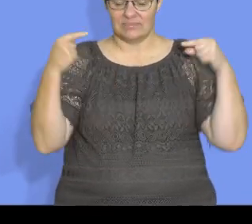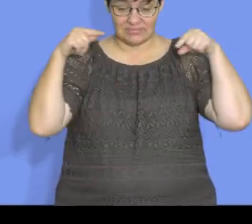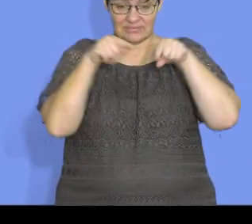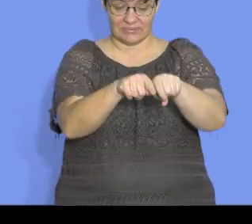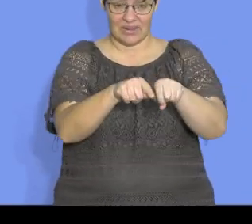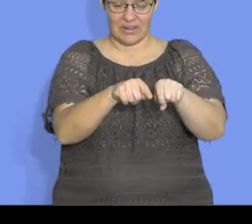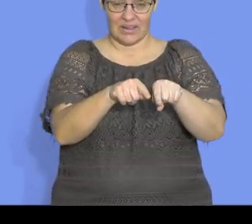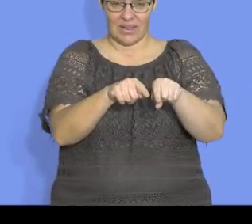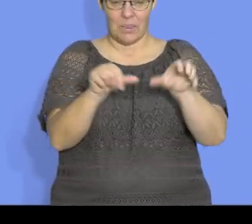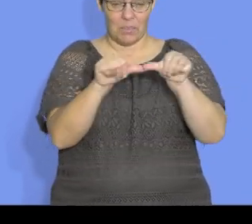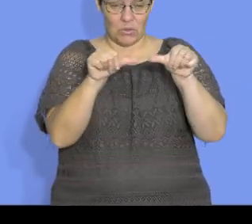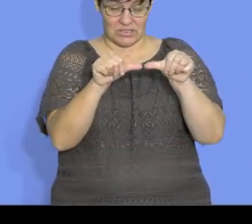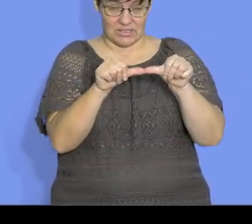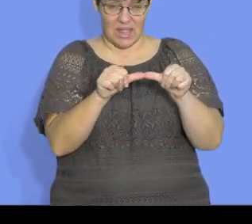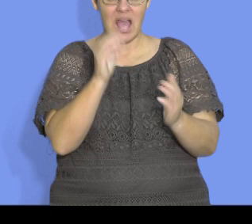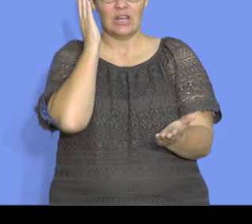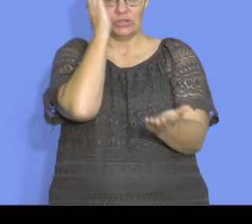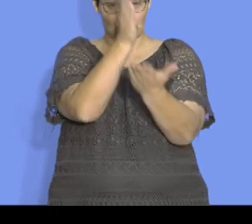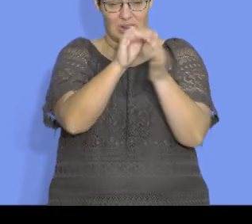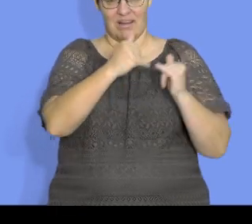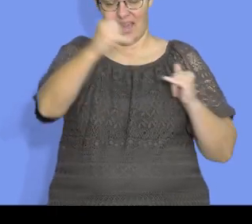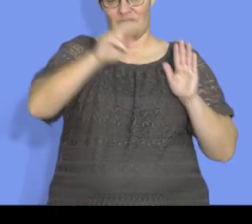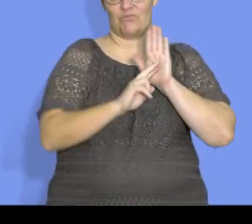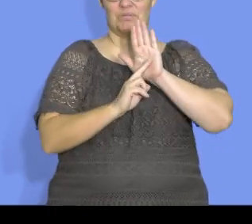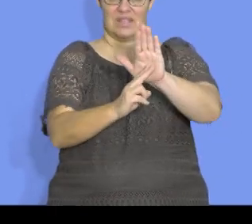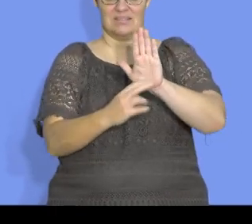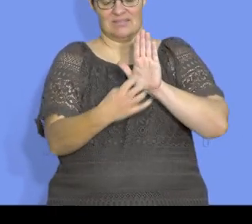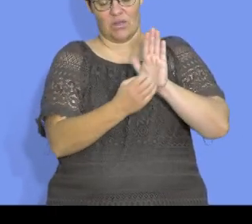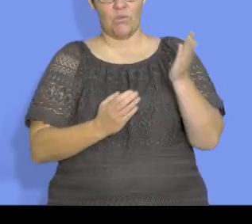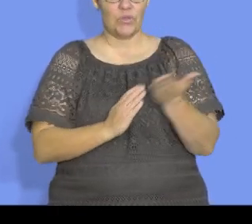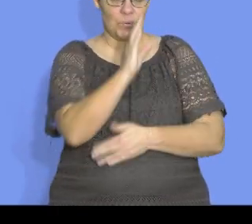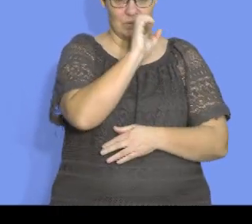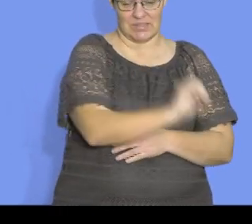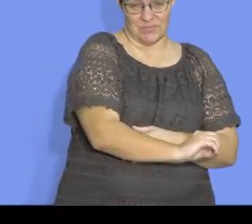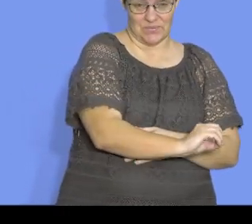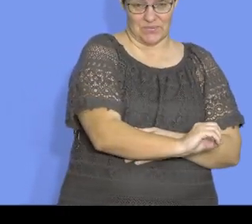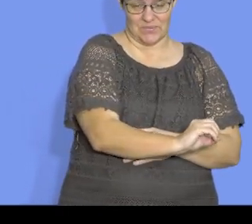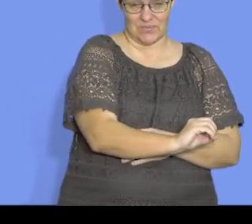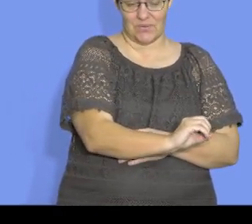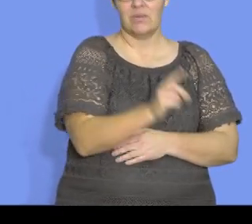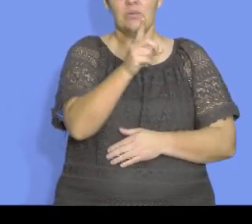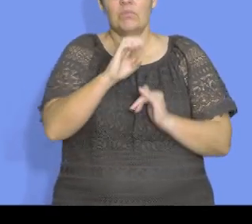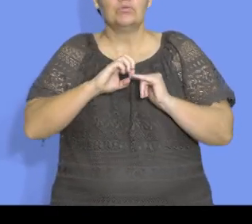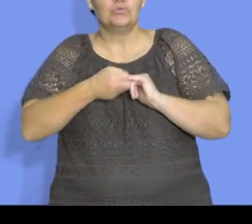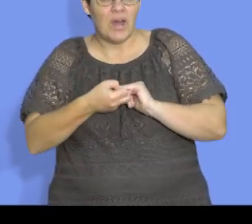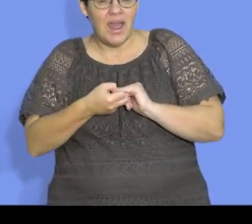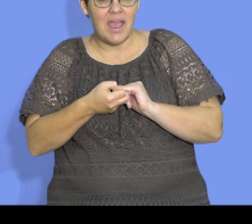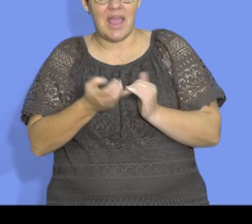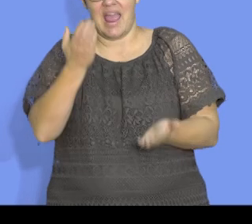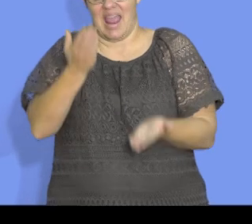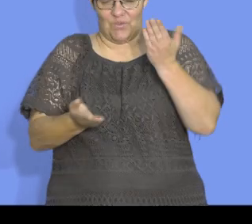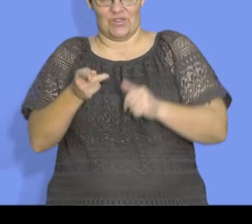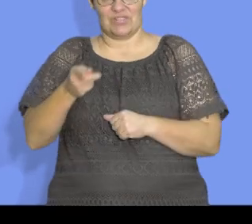you have a directly proportional relationship, it's represented by a straight line that passes through the origin, and we must try